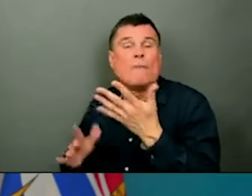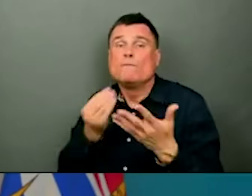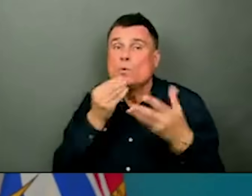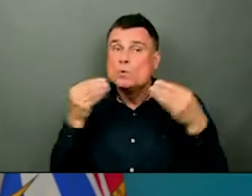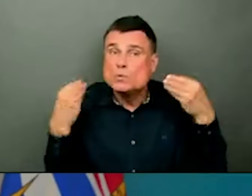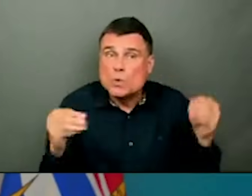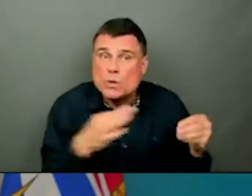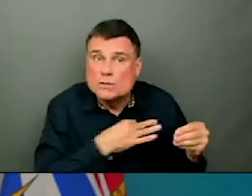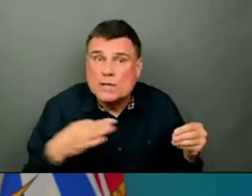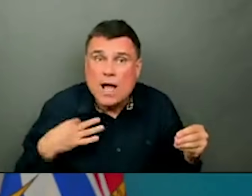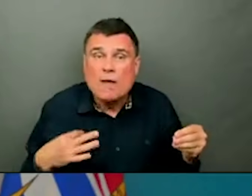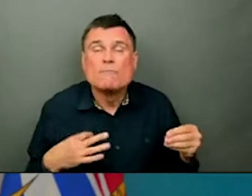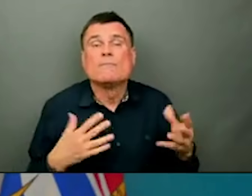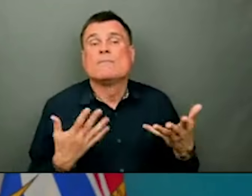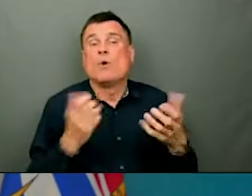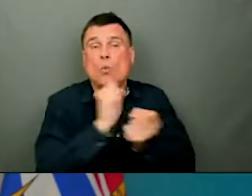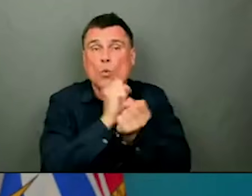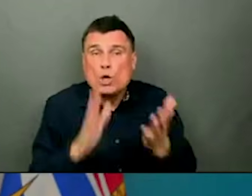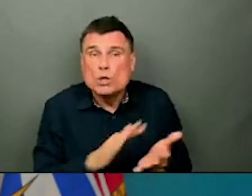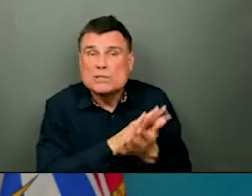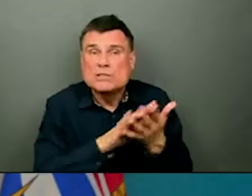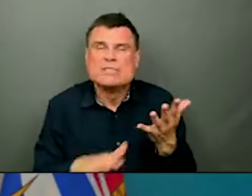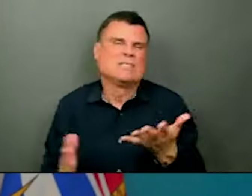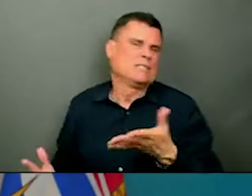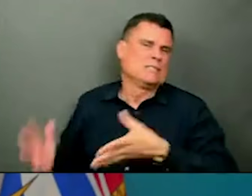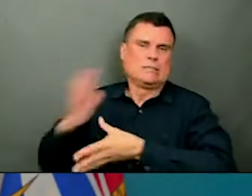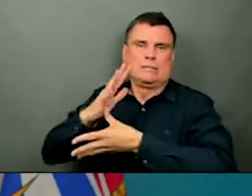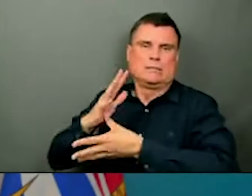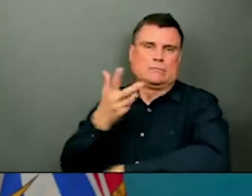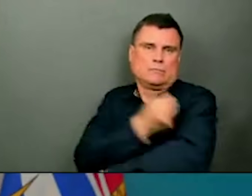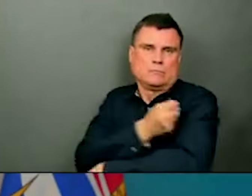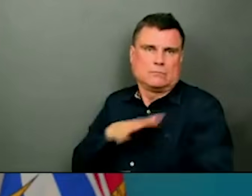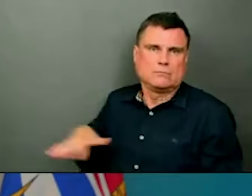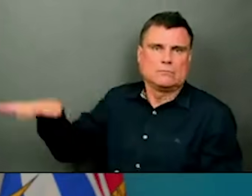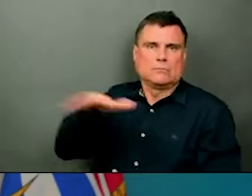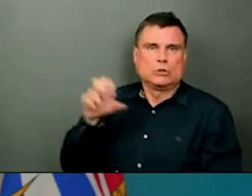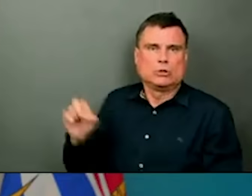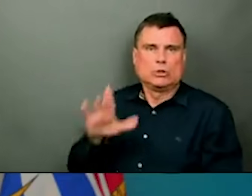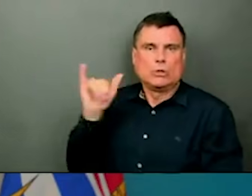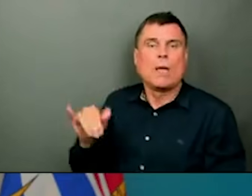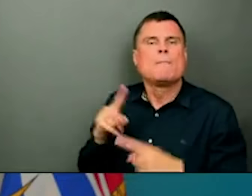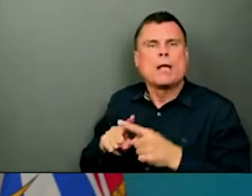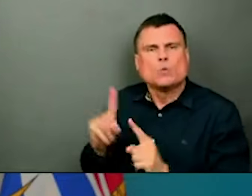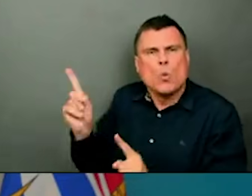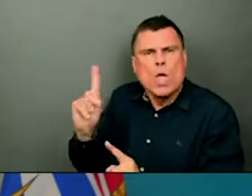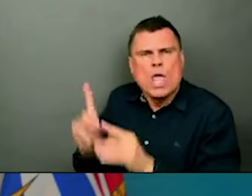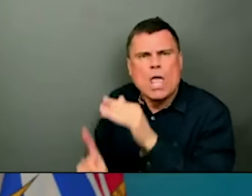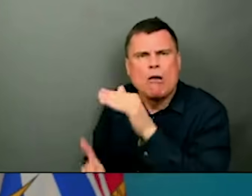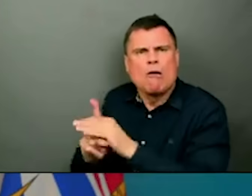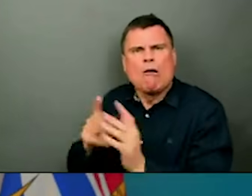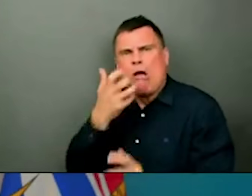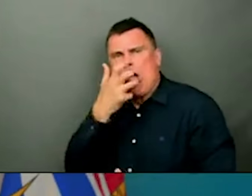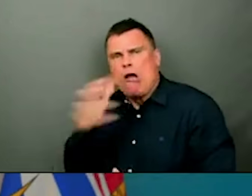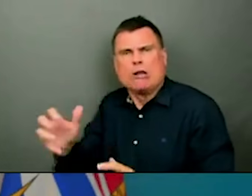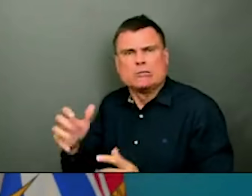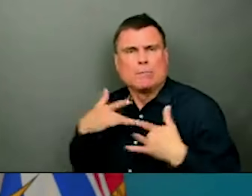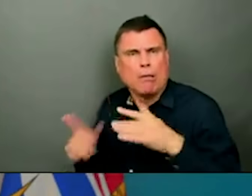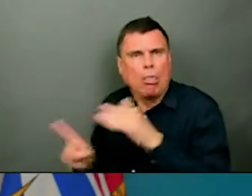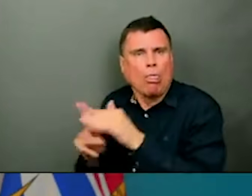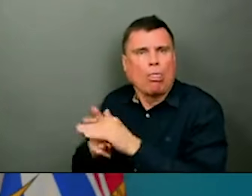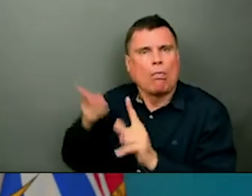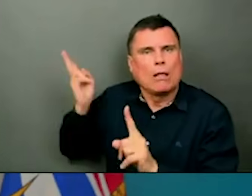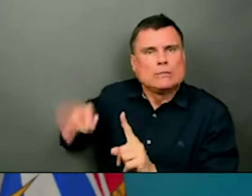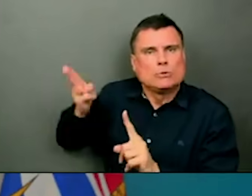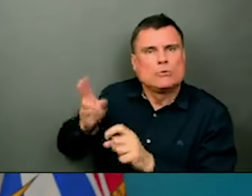and also focus on areas what are called hotspots. We identified 13 were identified by Dr. Henry 2 weeks ago. Six of